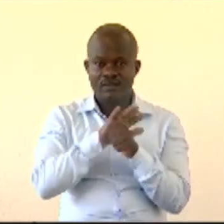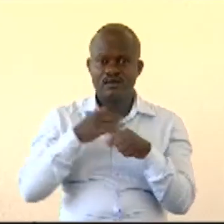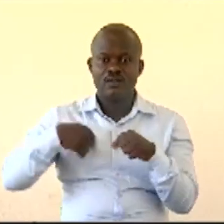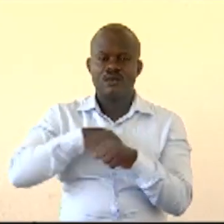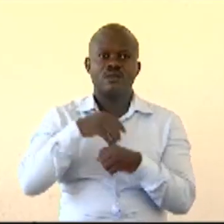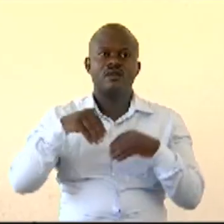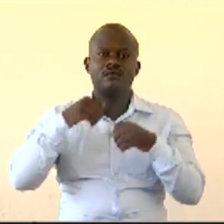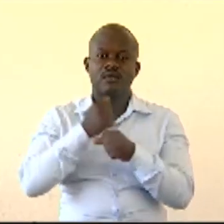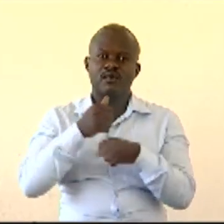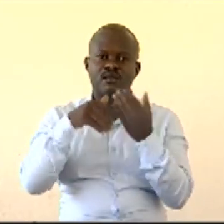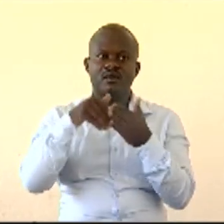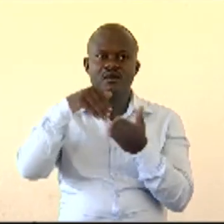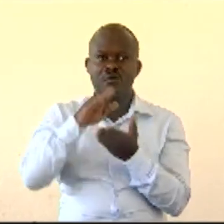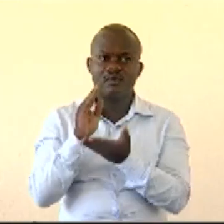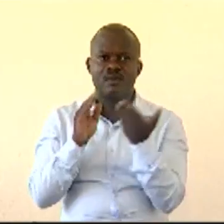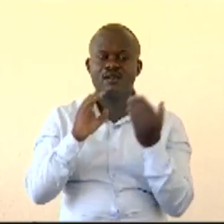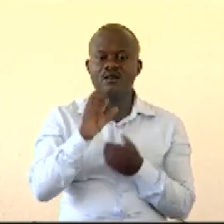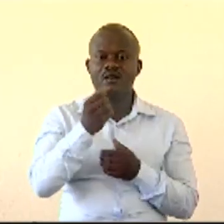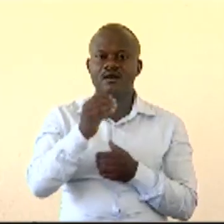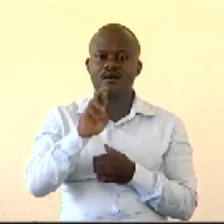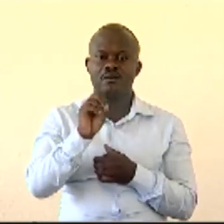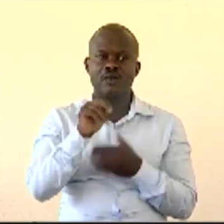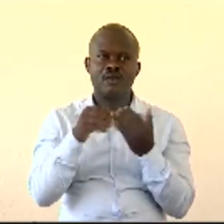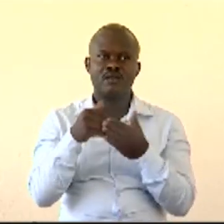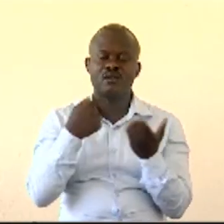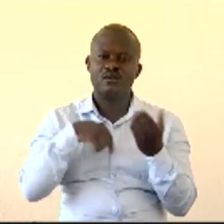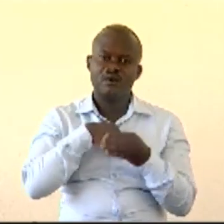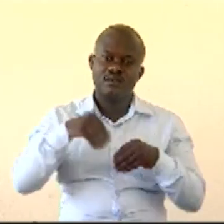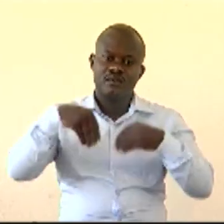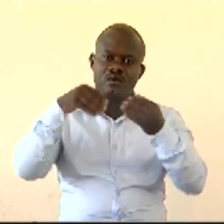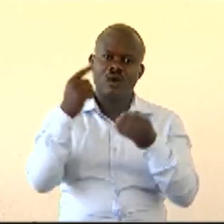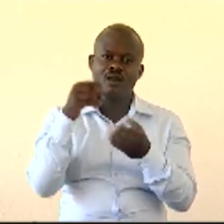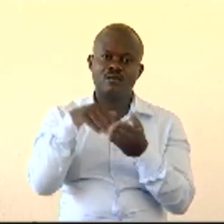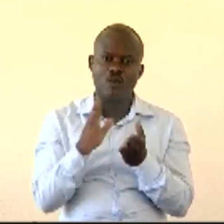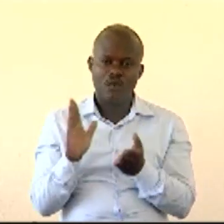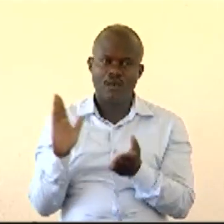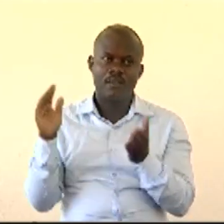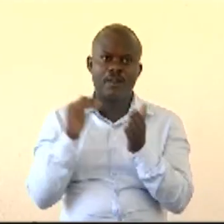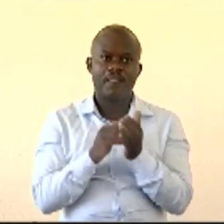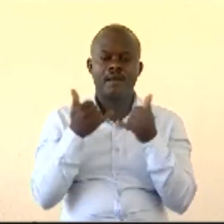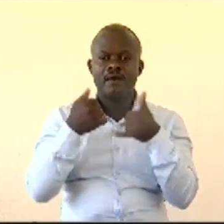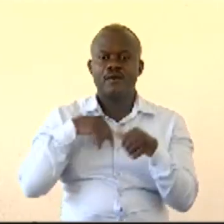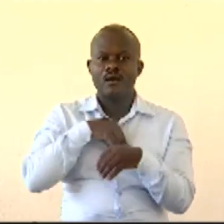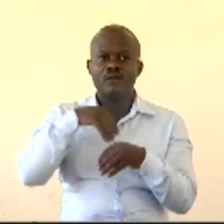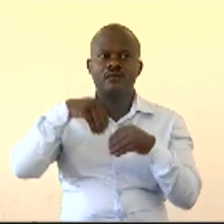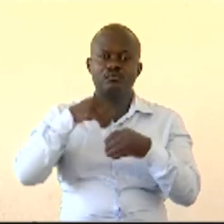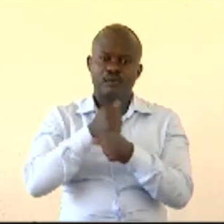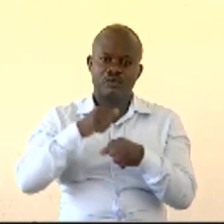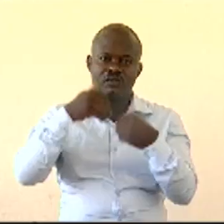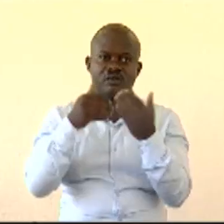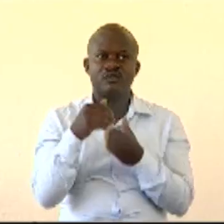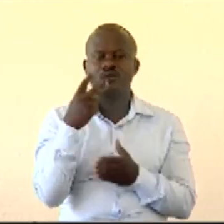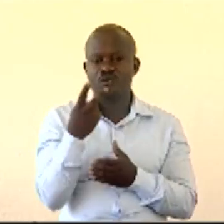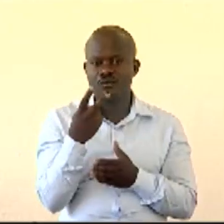produce how many moles of carbon dioxide? We produce 1 mole. And here we produce 2 moles. Now, let us